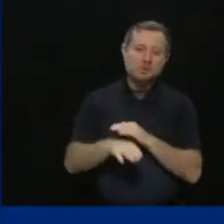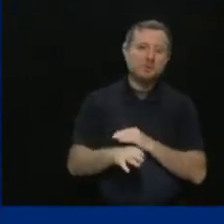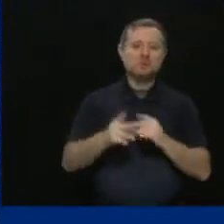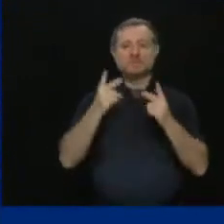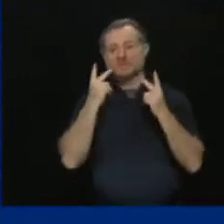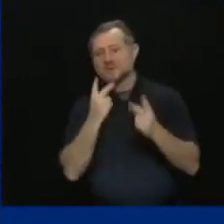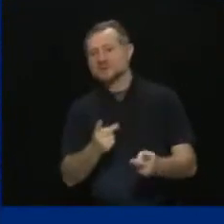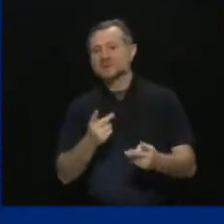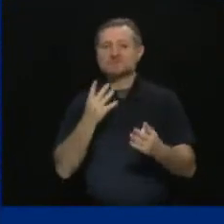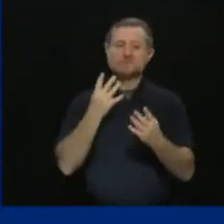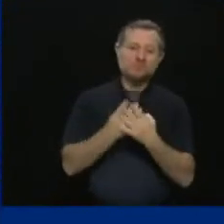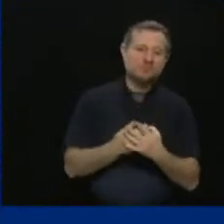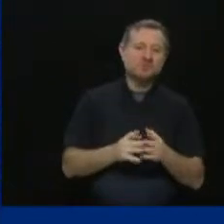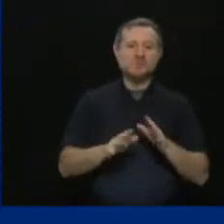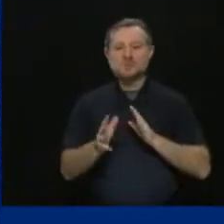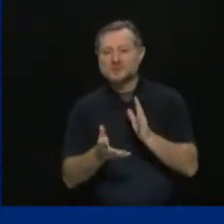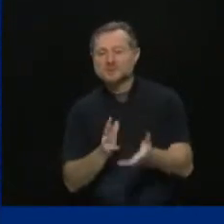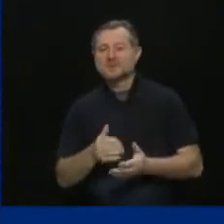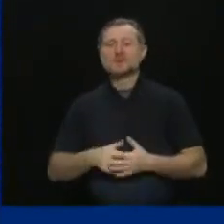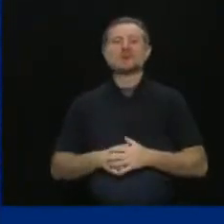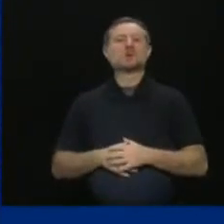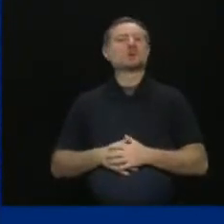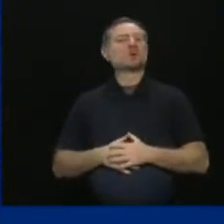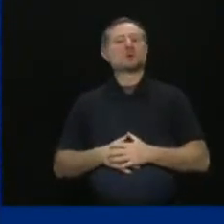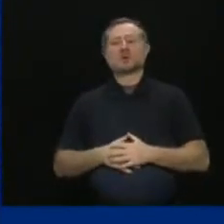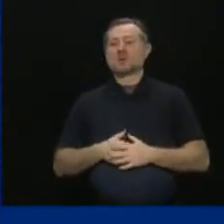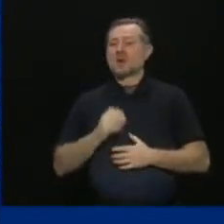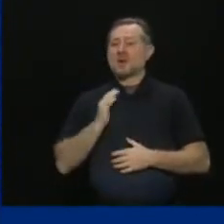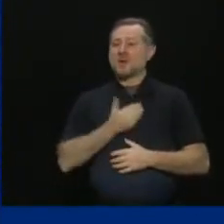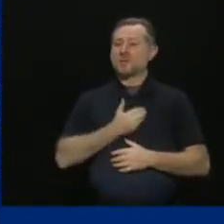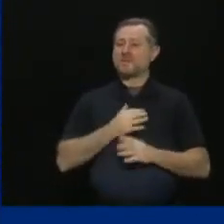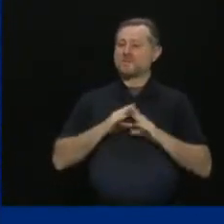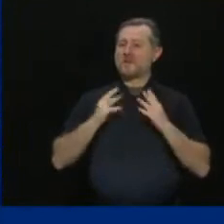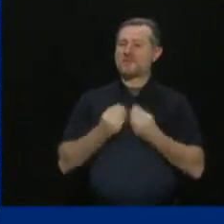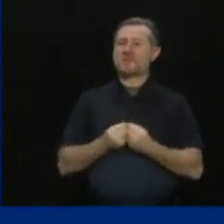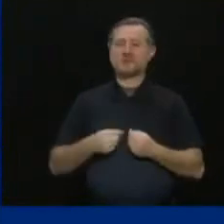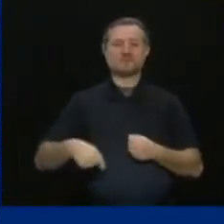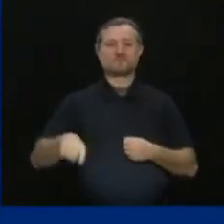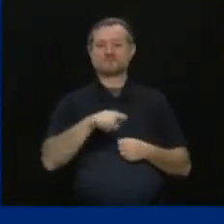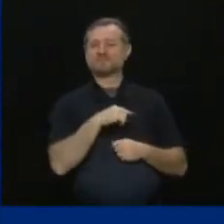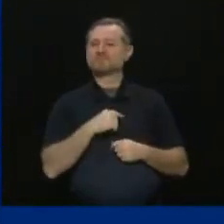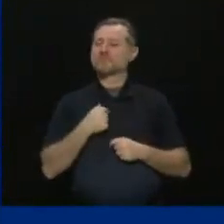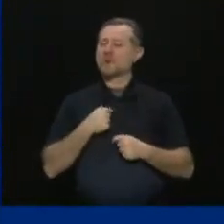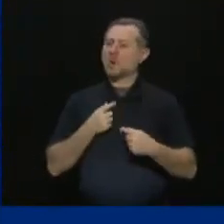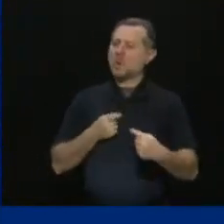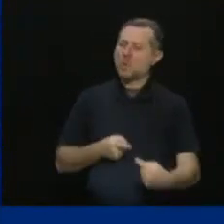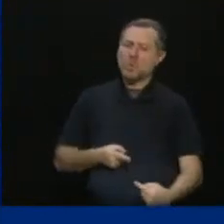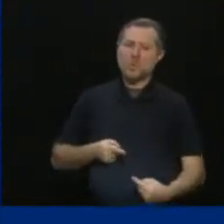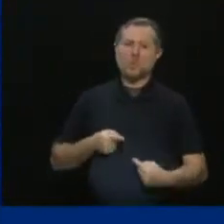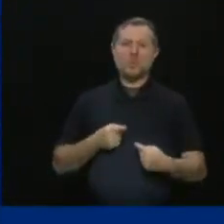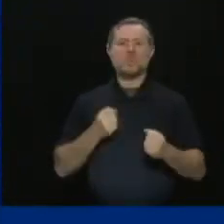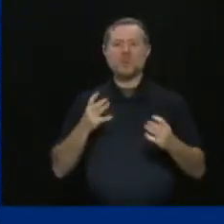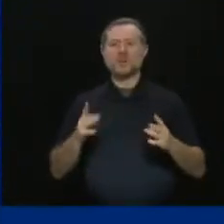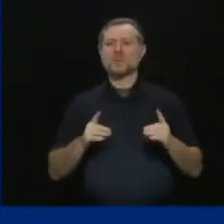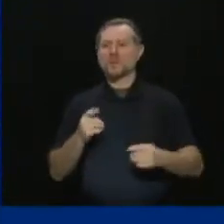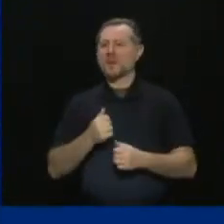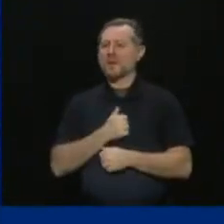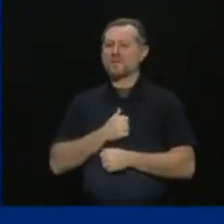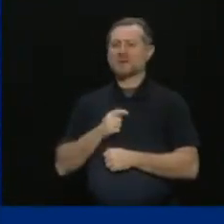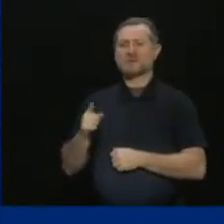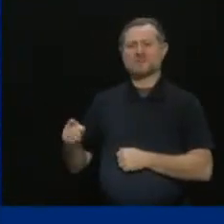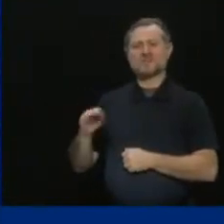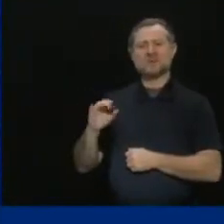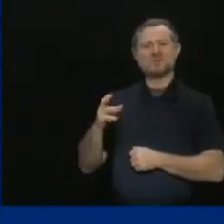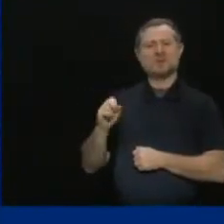our community. The indignity inflicted on our family for people who still loved Michael but saw that he would become a different